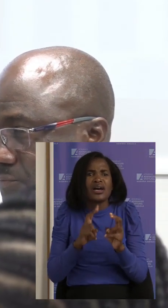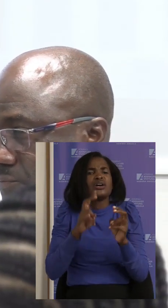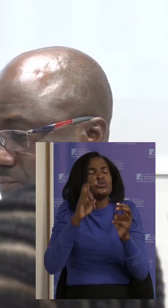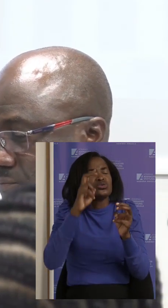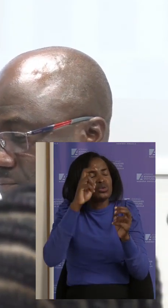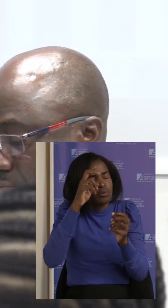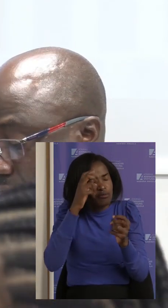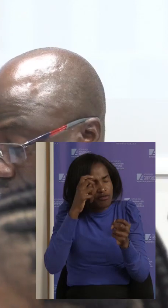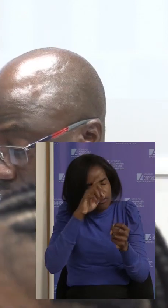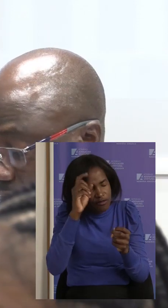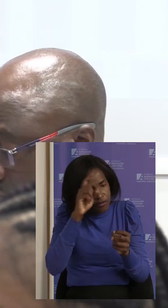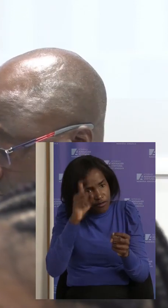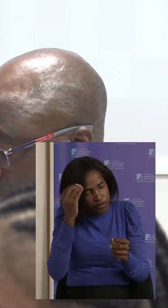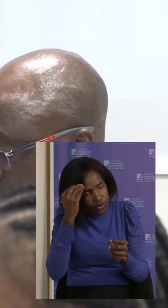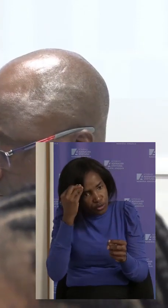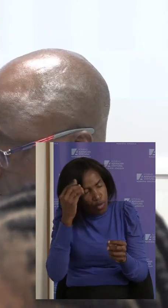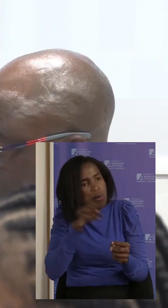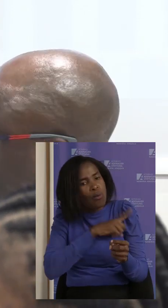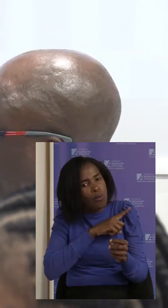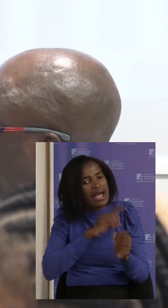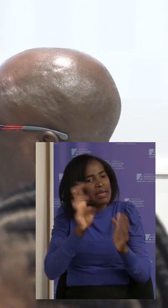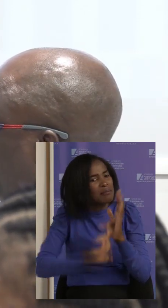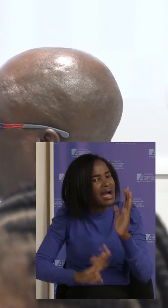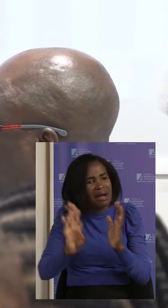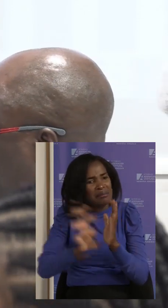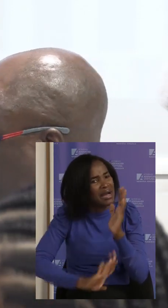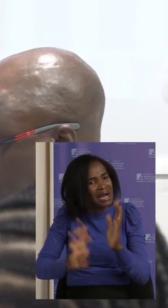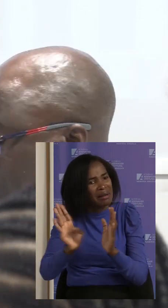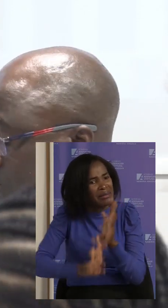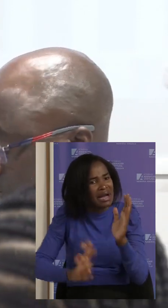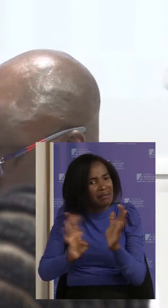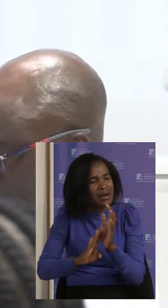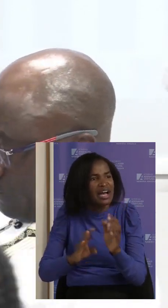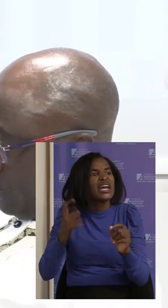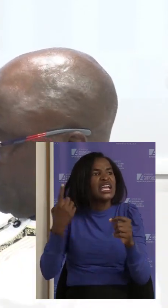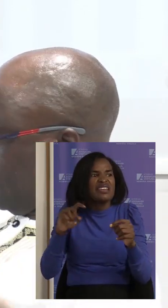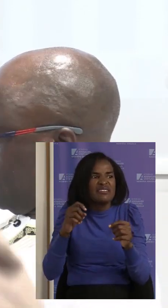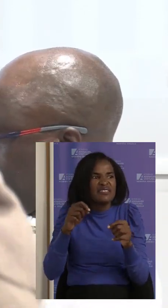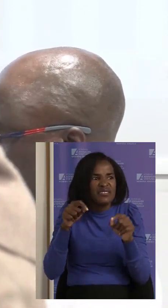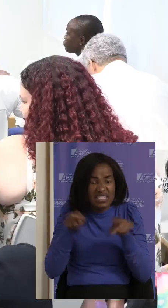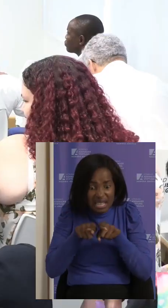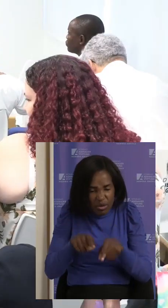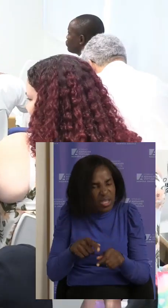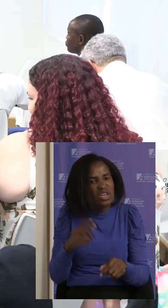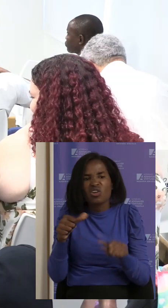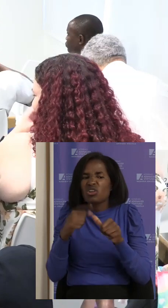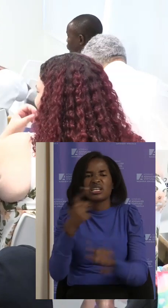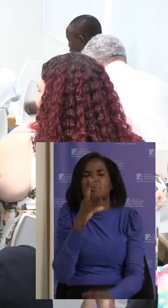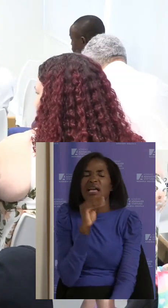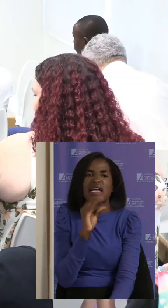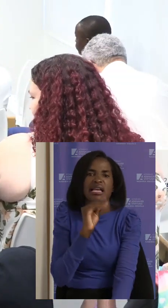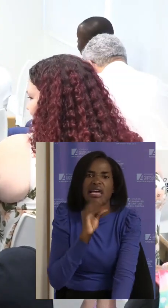are. And going forward, we'll continue talking. Thank you so much. Maybe